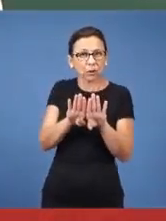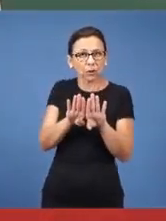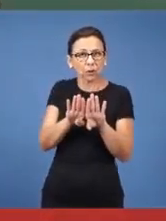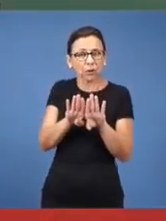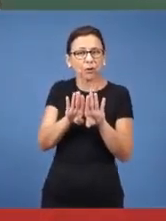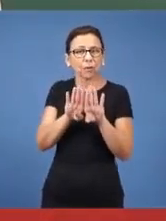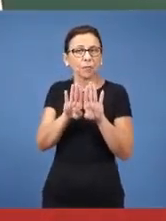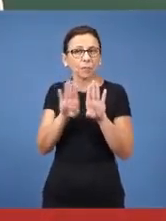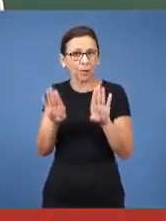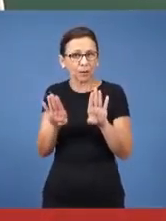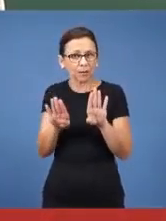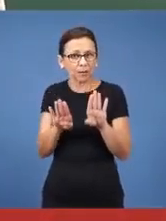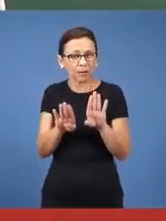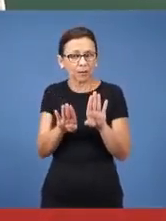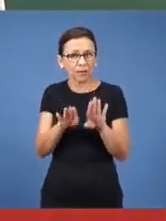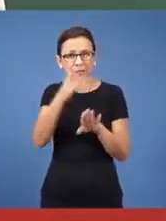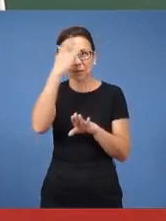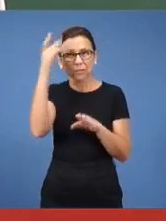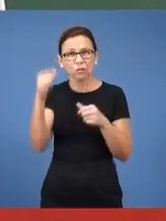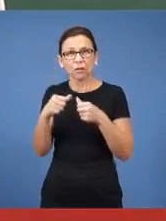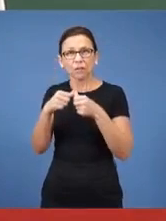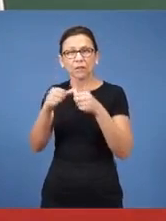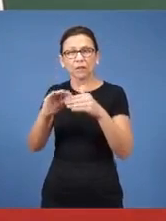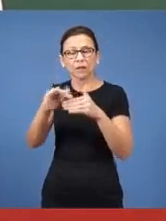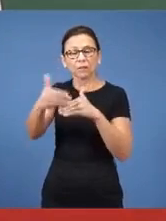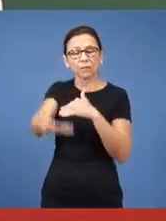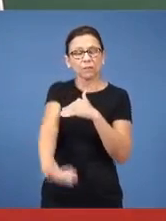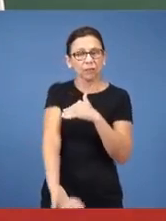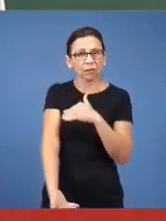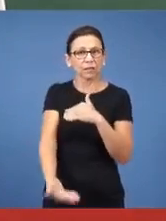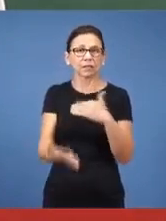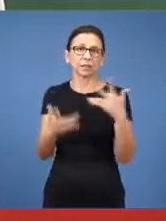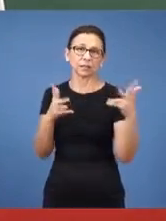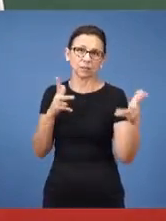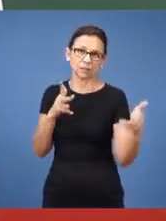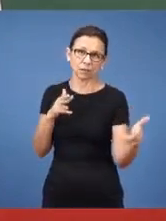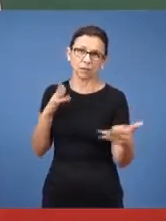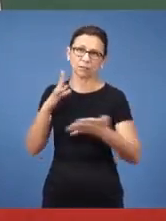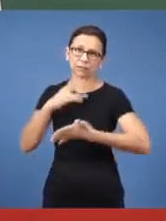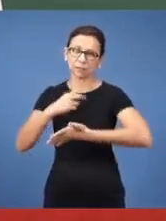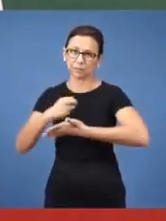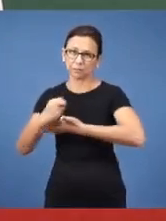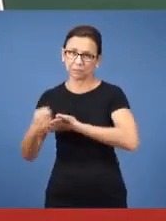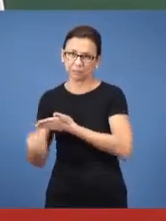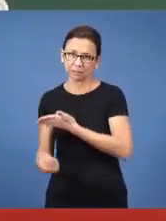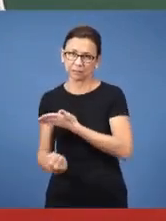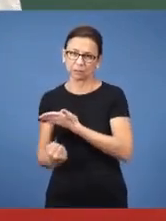Today, there's only one thing. This is judgment. For the church, the rapture.